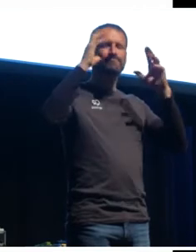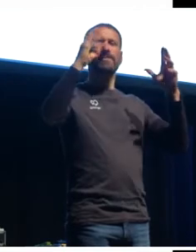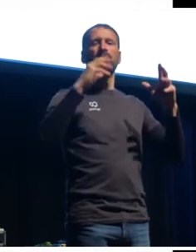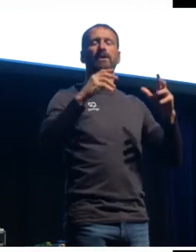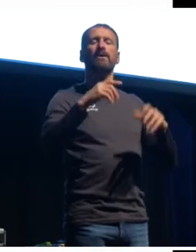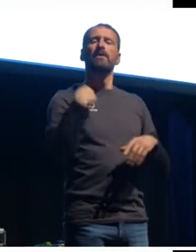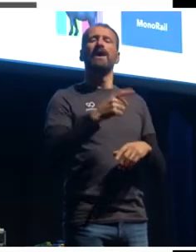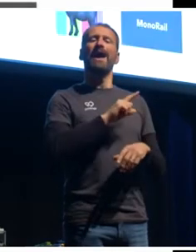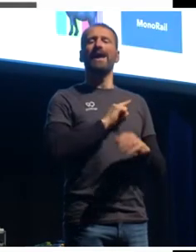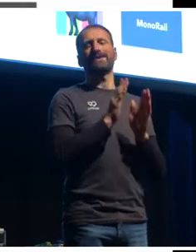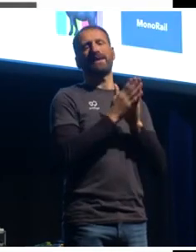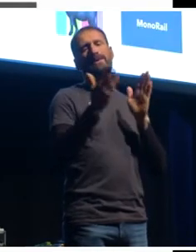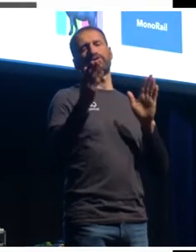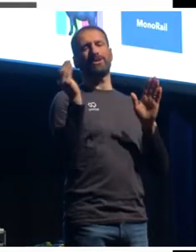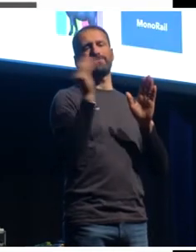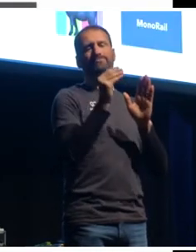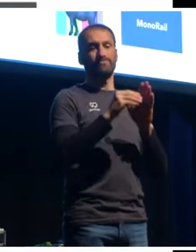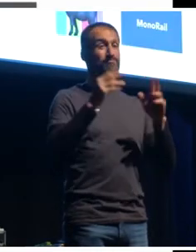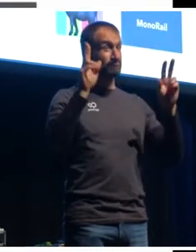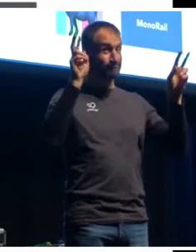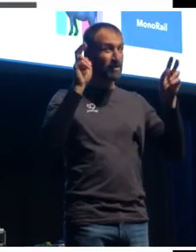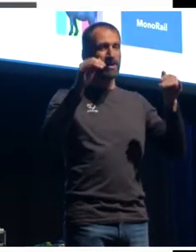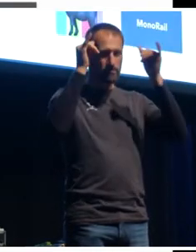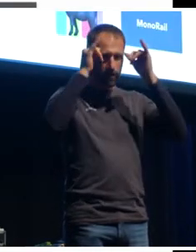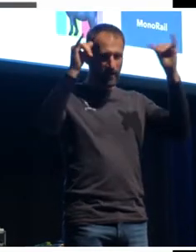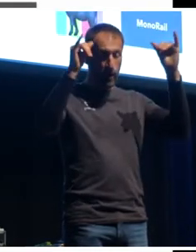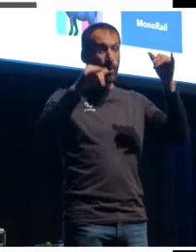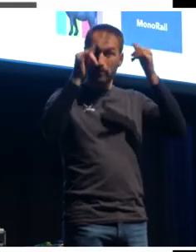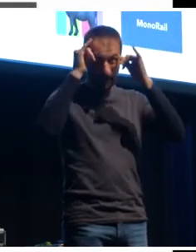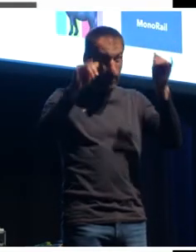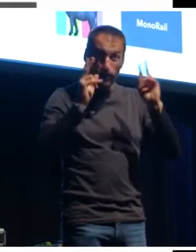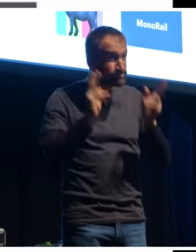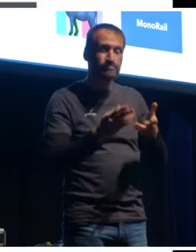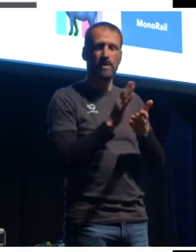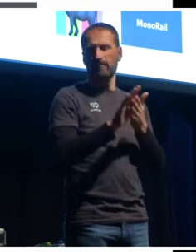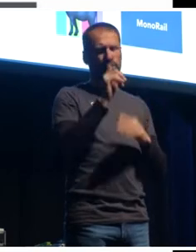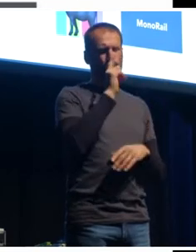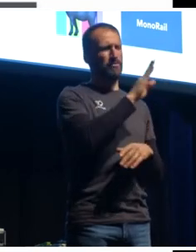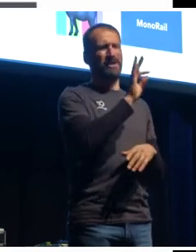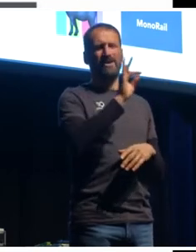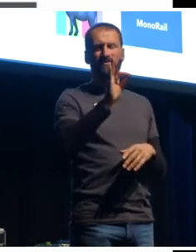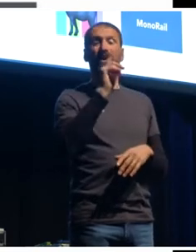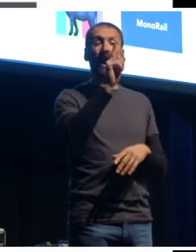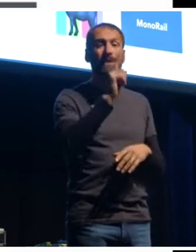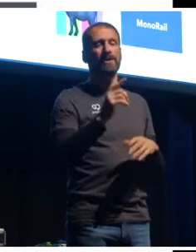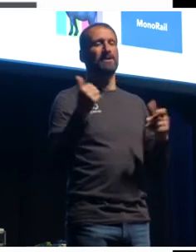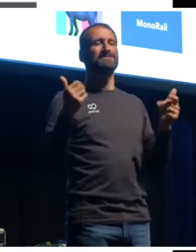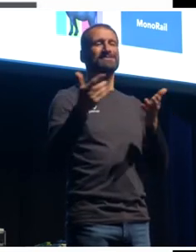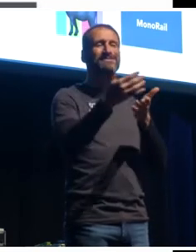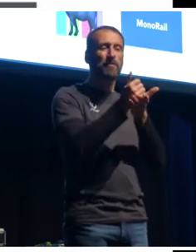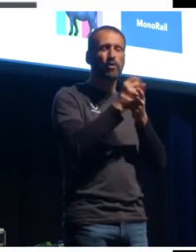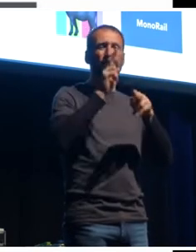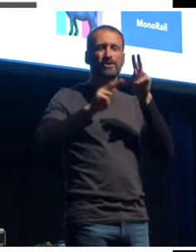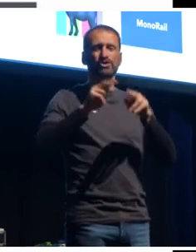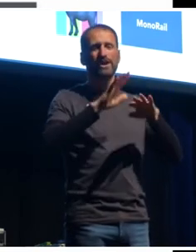So at the end of the day, Buffalo is nothing more than a BFF, but in a collection of patterns that you can use to build your